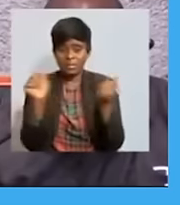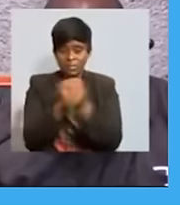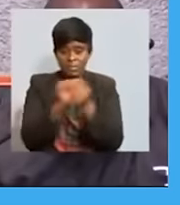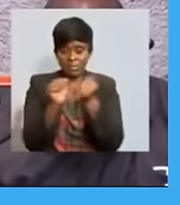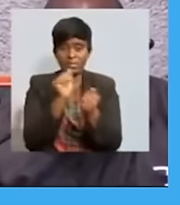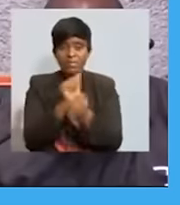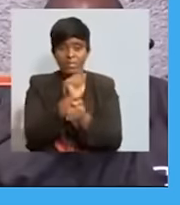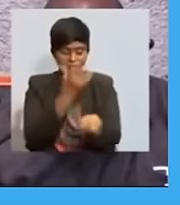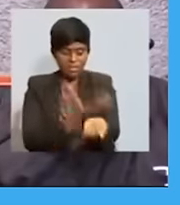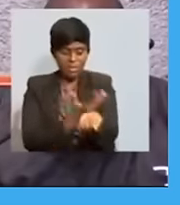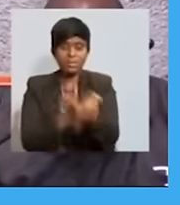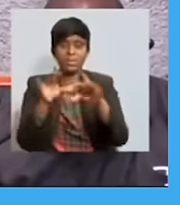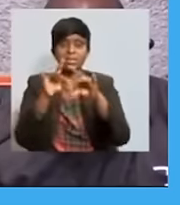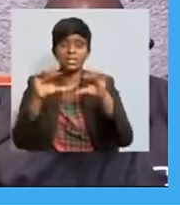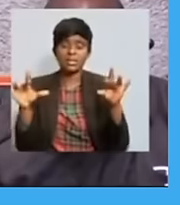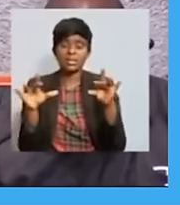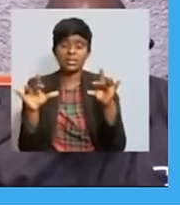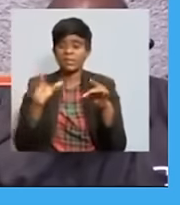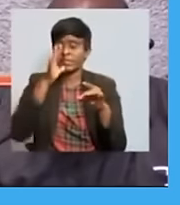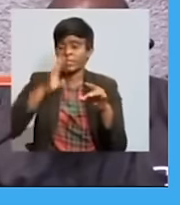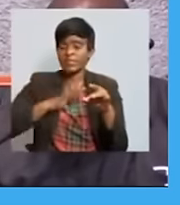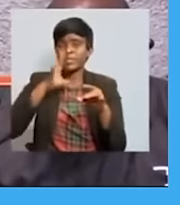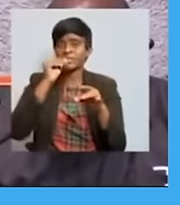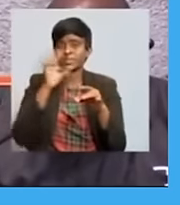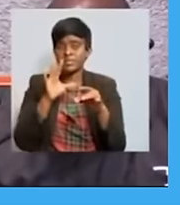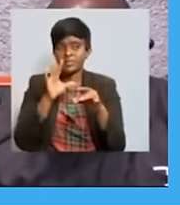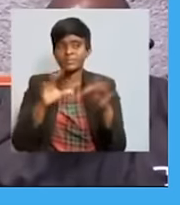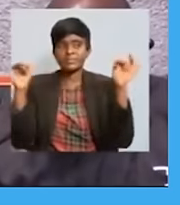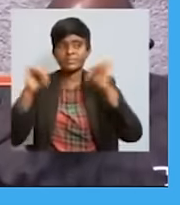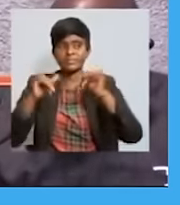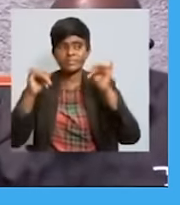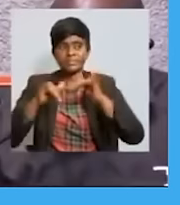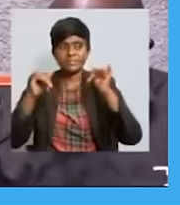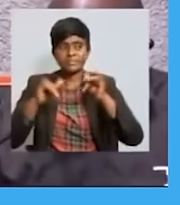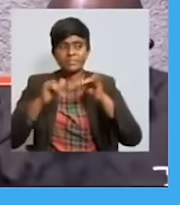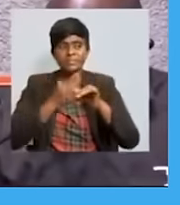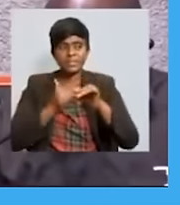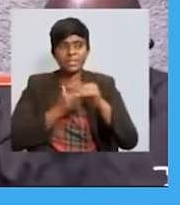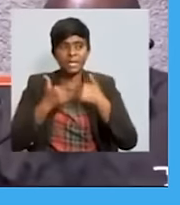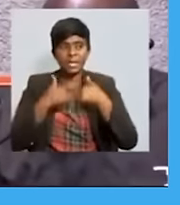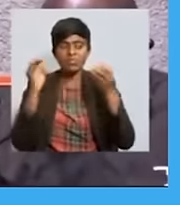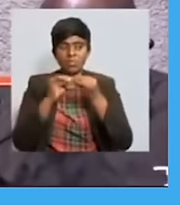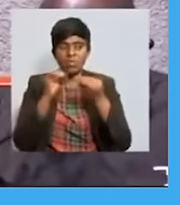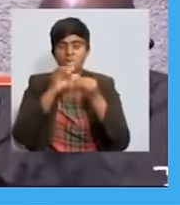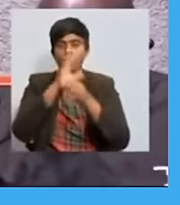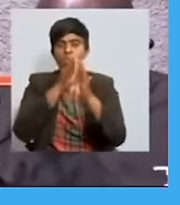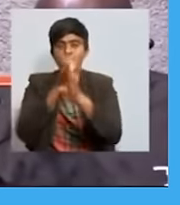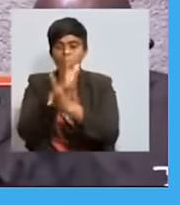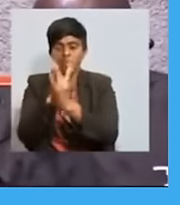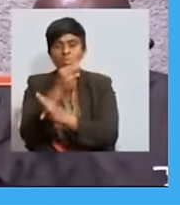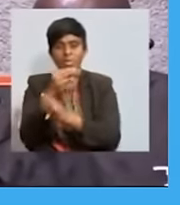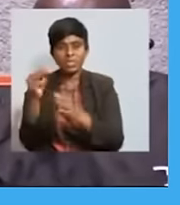with wetlands. Madam Speaker, I've come with a lot of reference materials